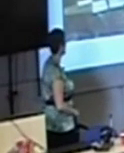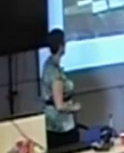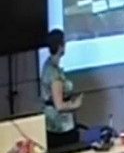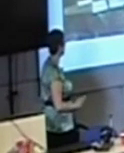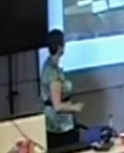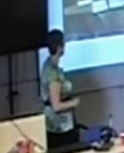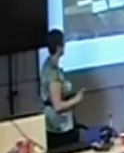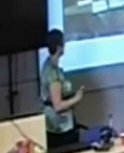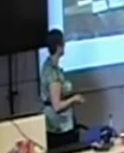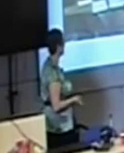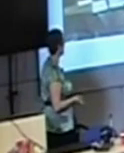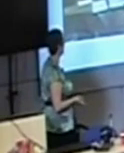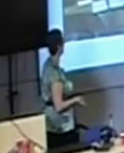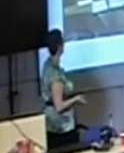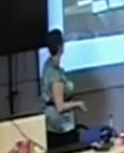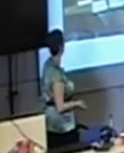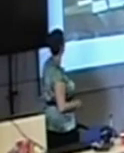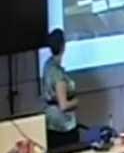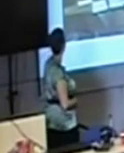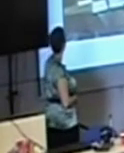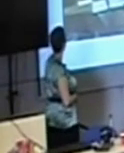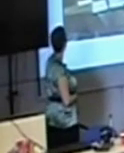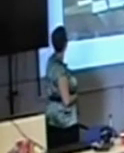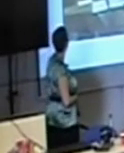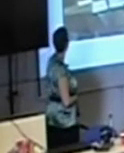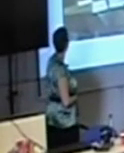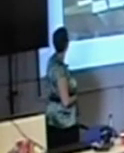Okay, so look at it carefully, because he didn't tell me the right number the first time.